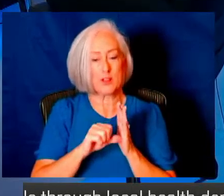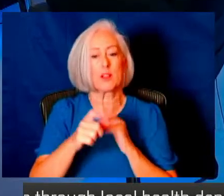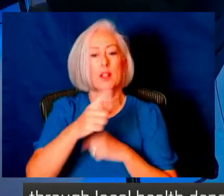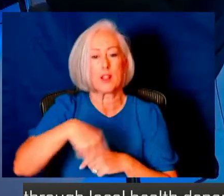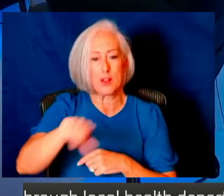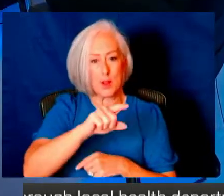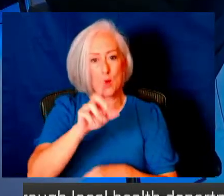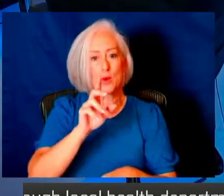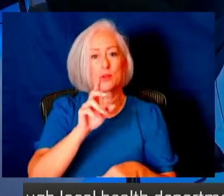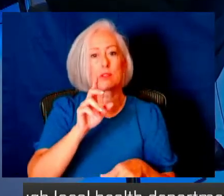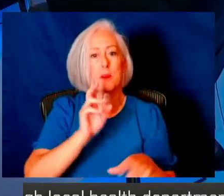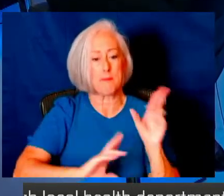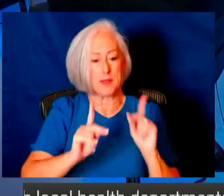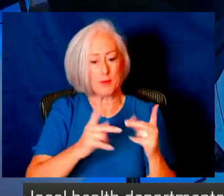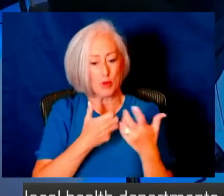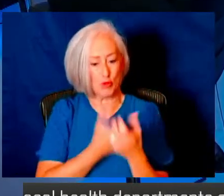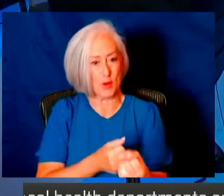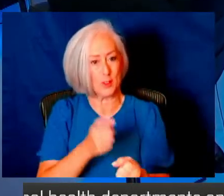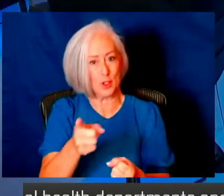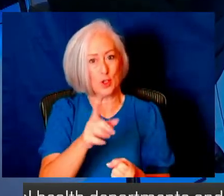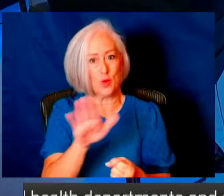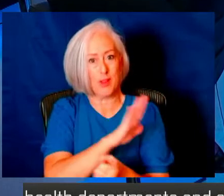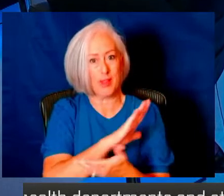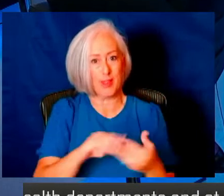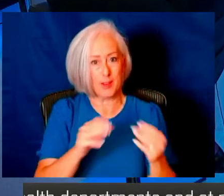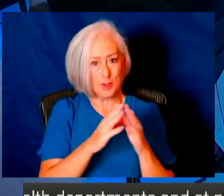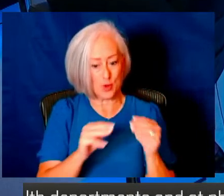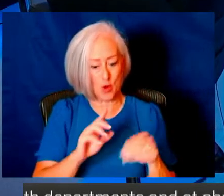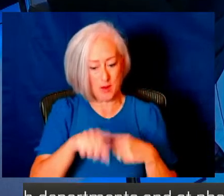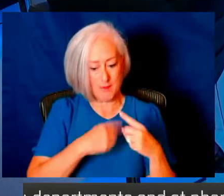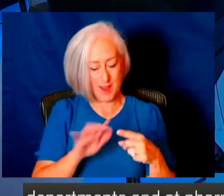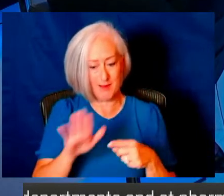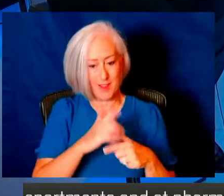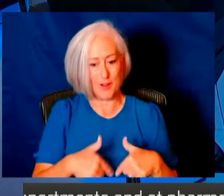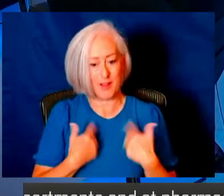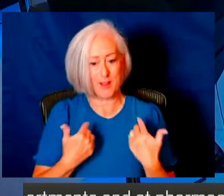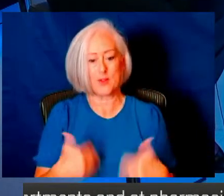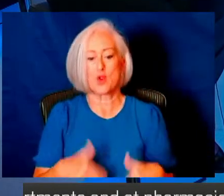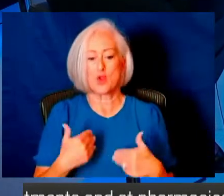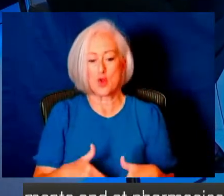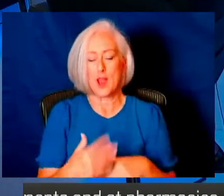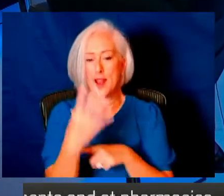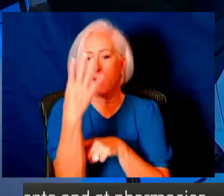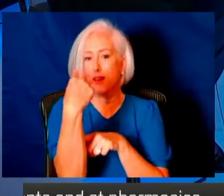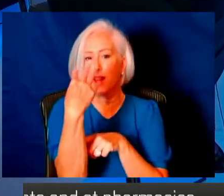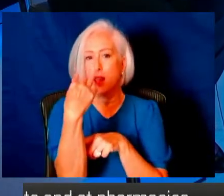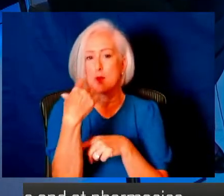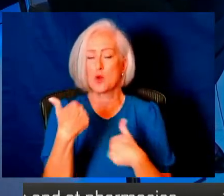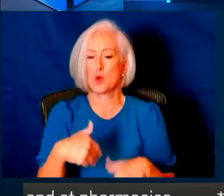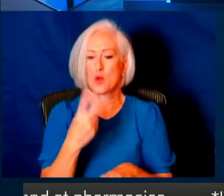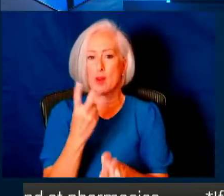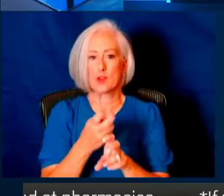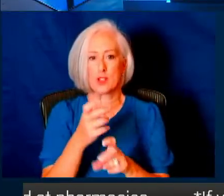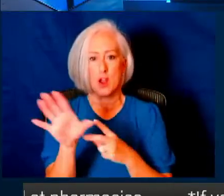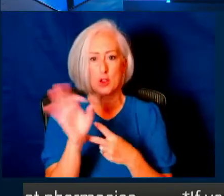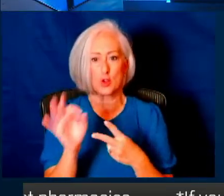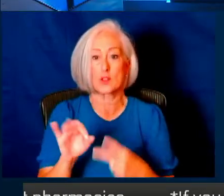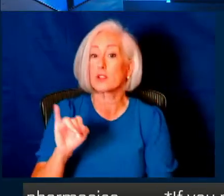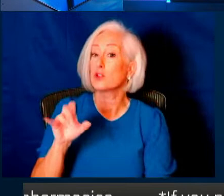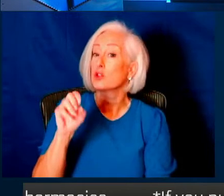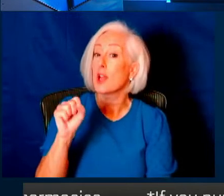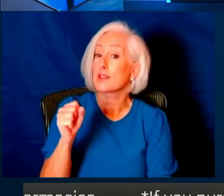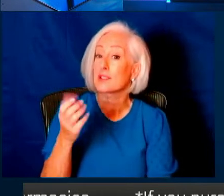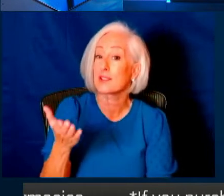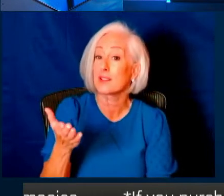story about their lives, and to be on camera, that hard to be a hard choice for them. Roger, I'm sorry, go ahead, Jess. So